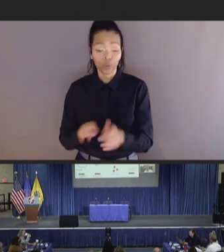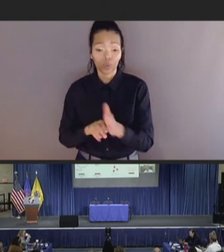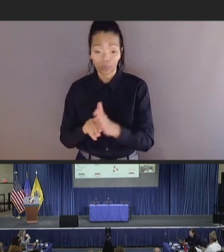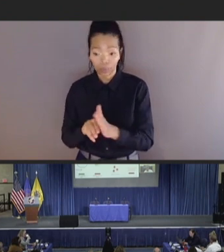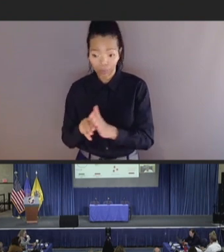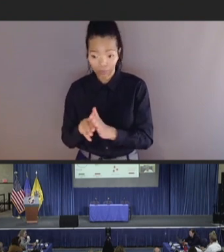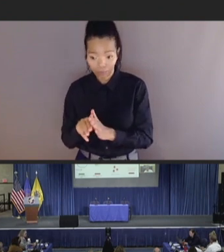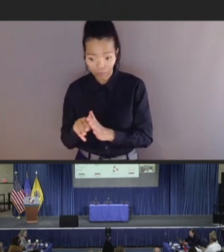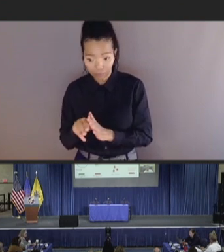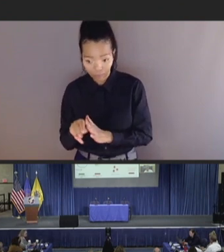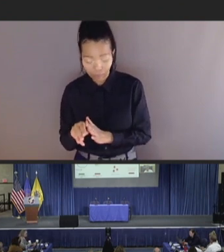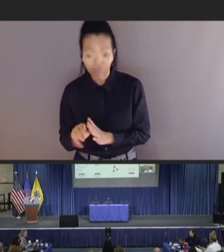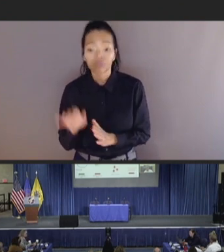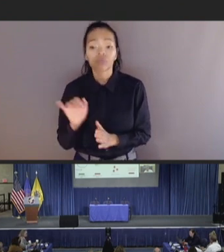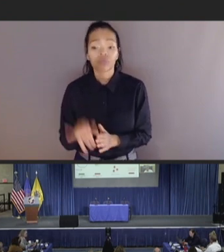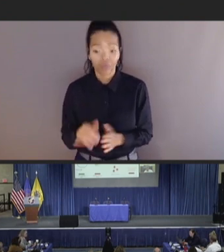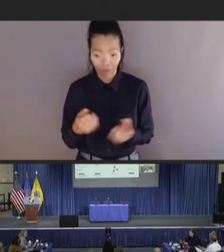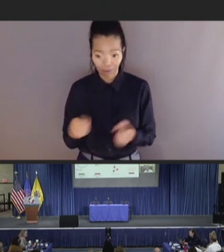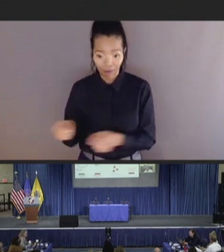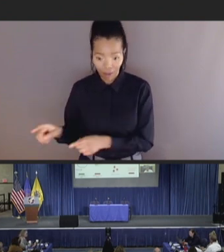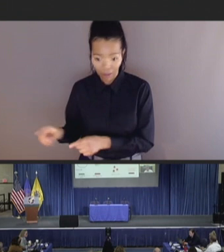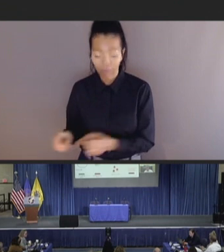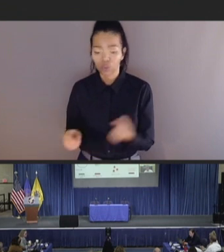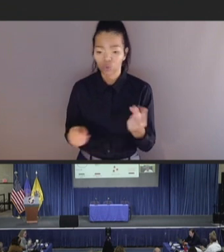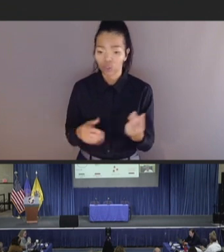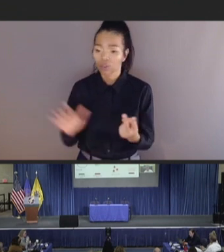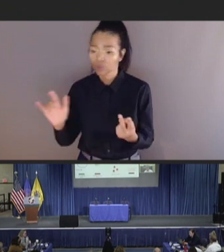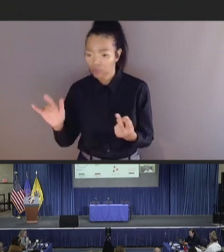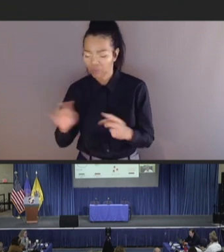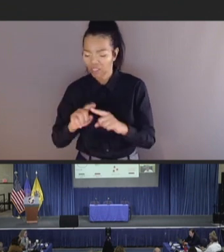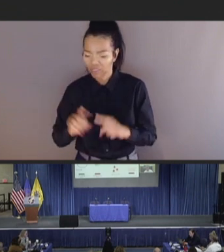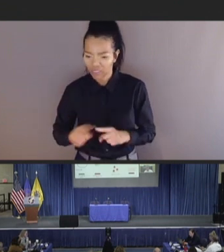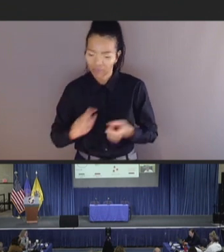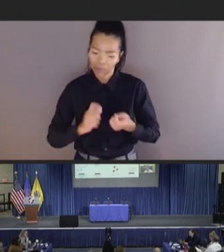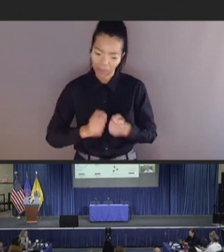require, in many cases, between 12 to 25 different mutations to